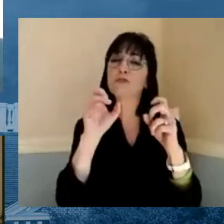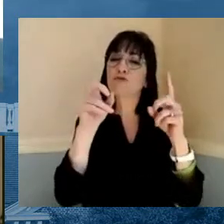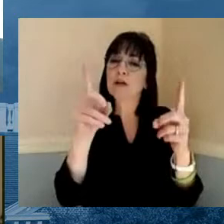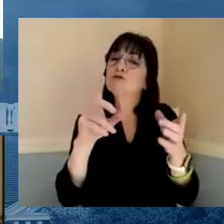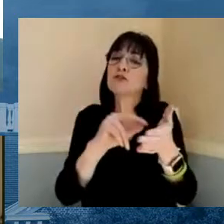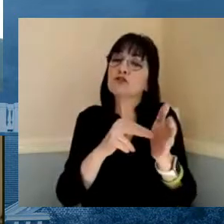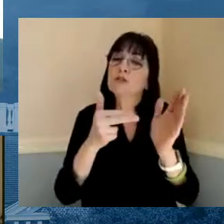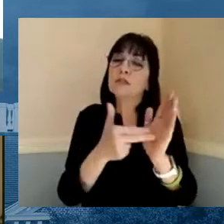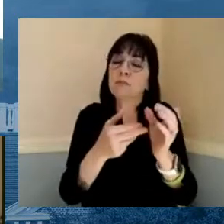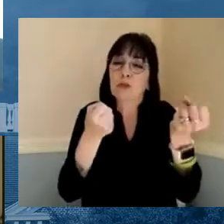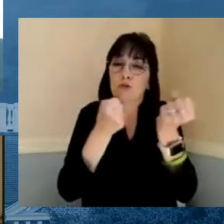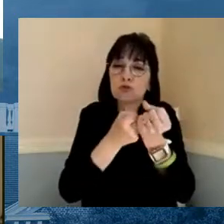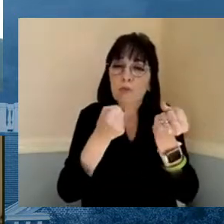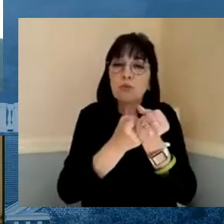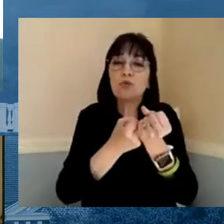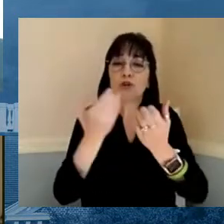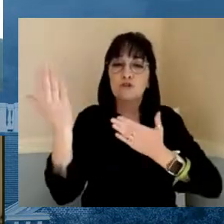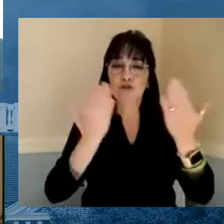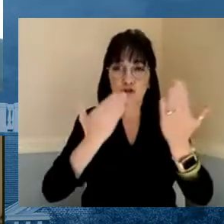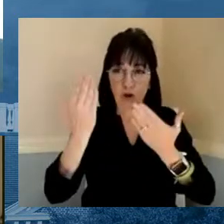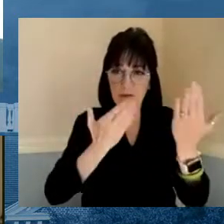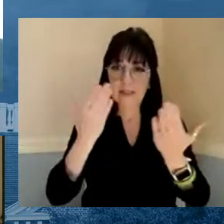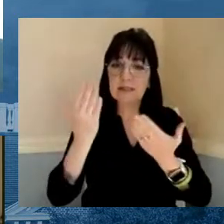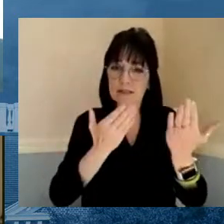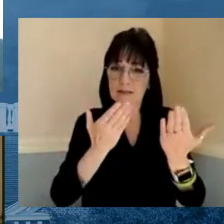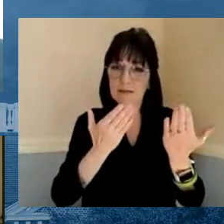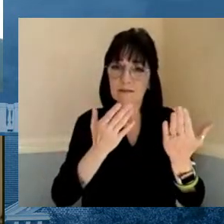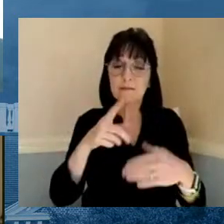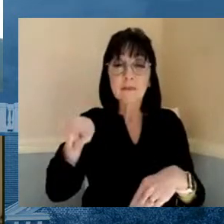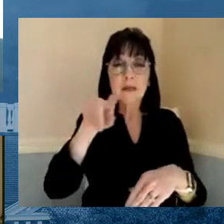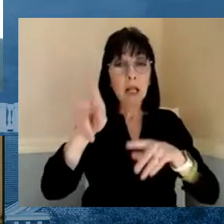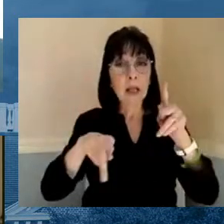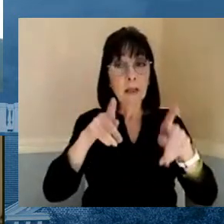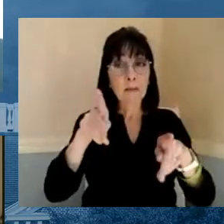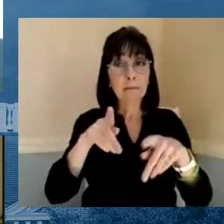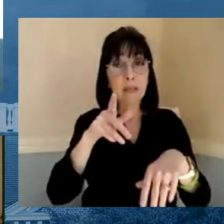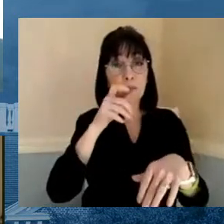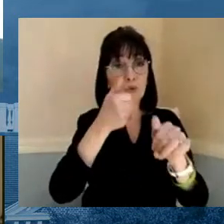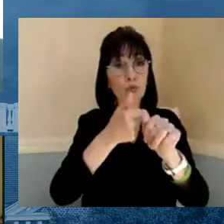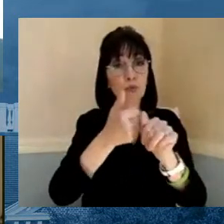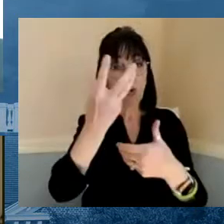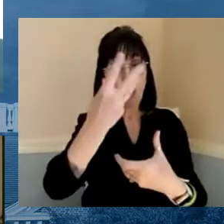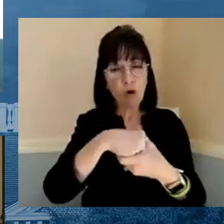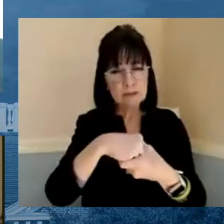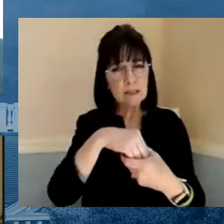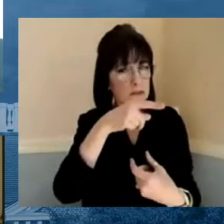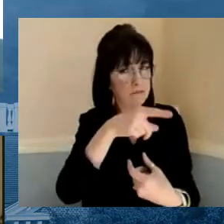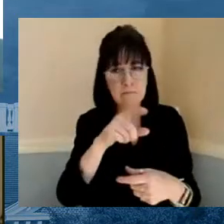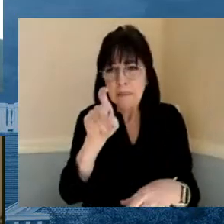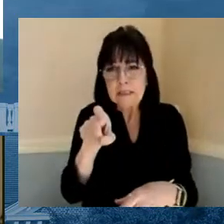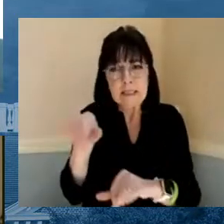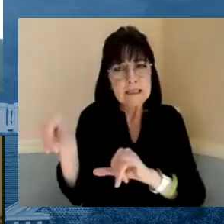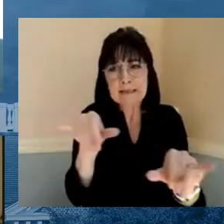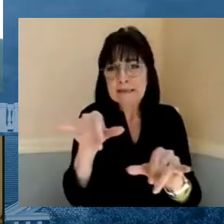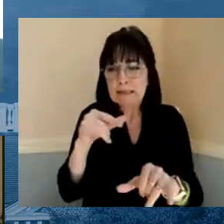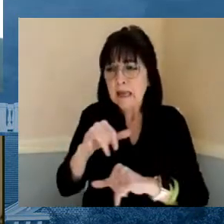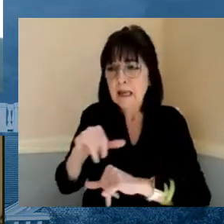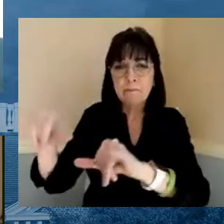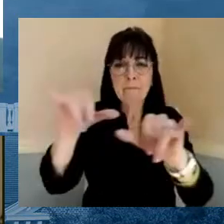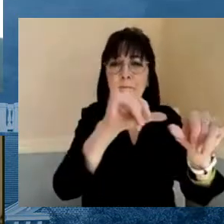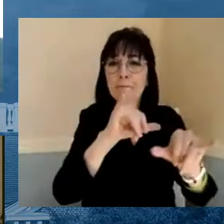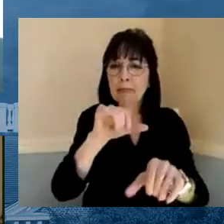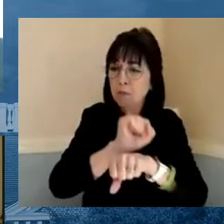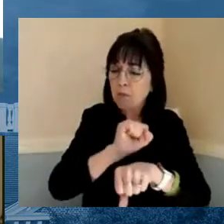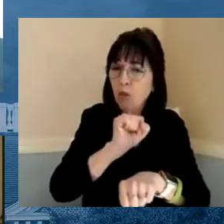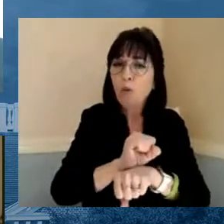need equal opportunities and access to quality health care, education, employment, and social opportunities.